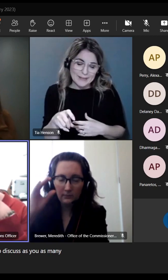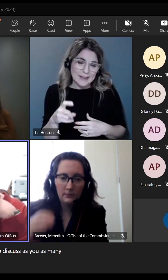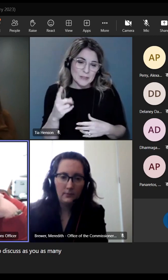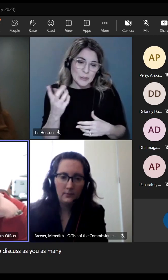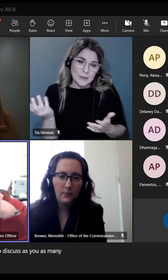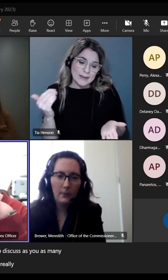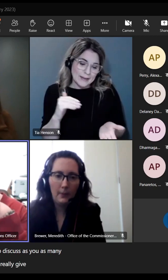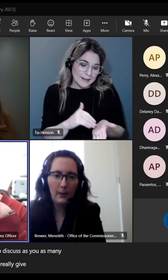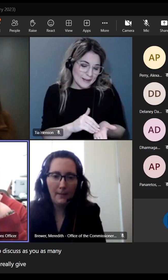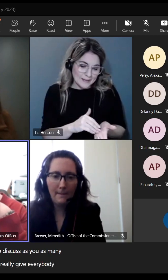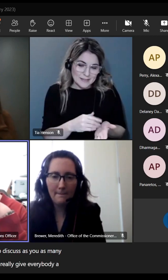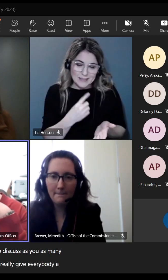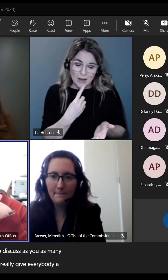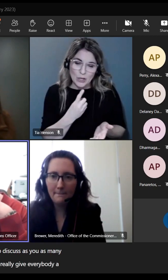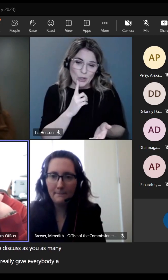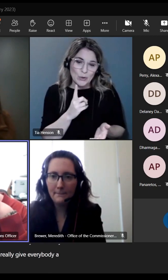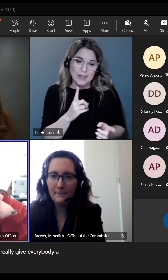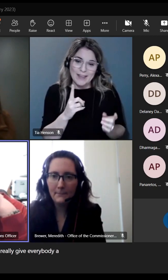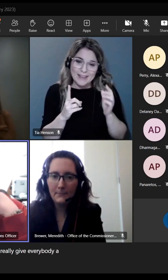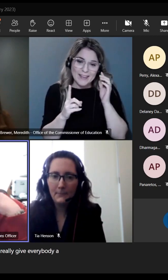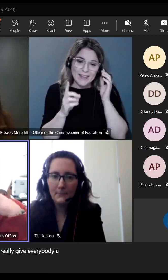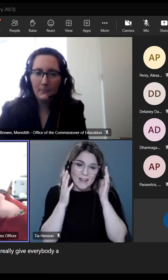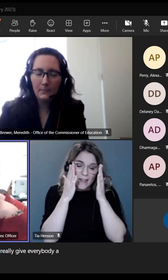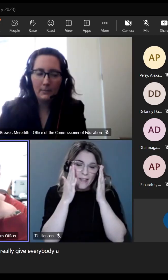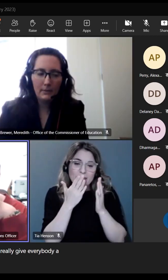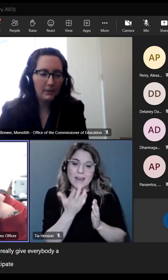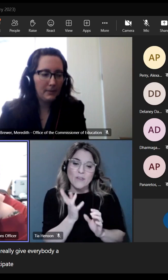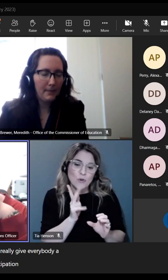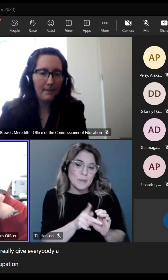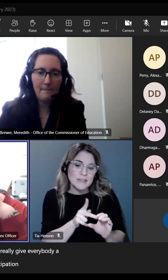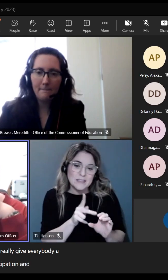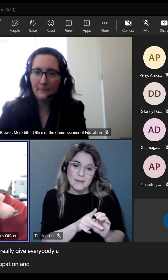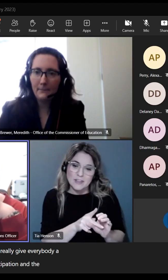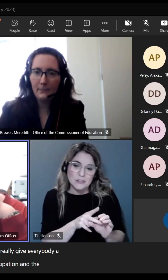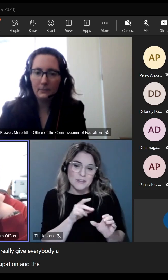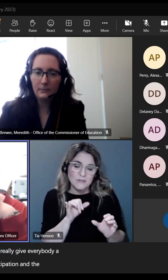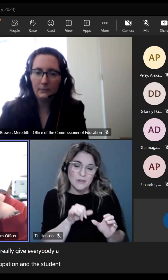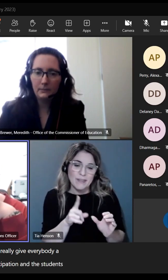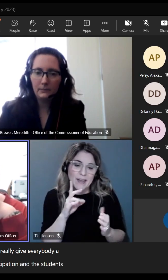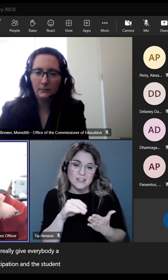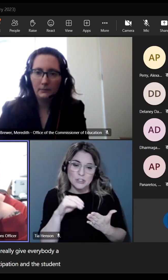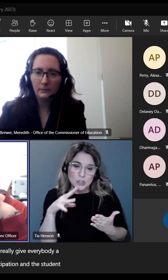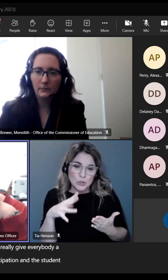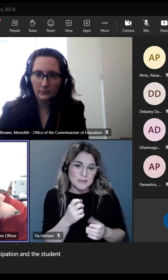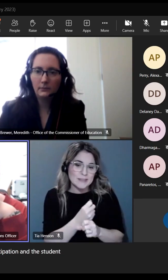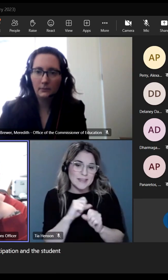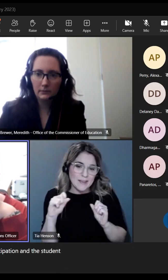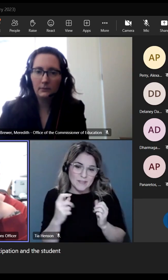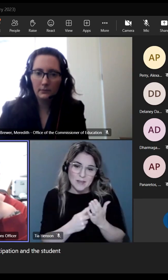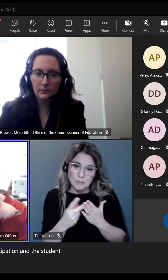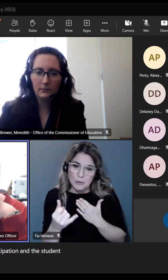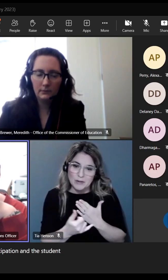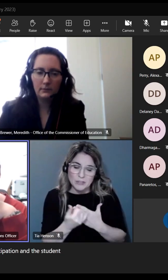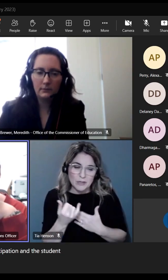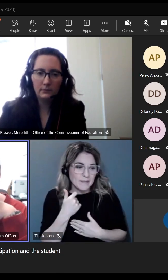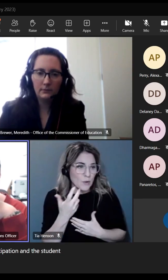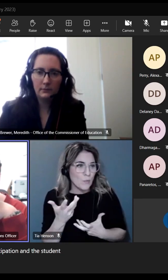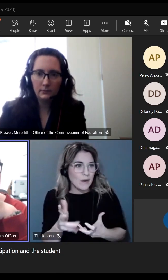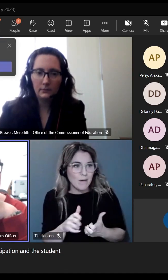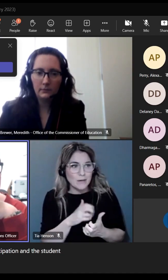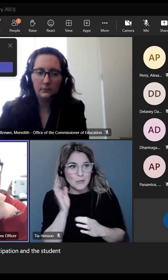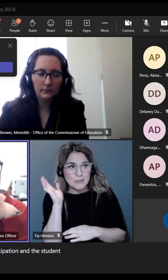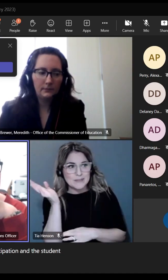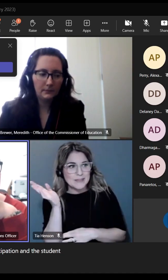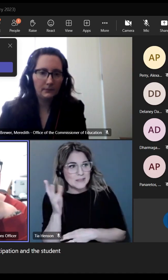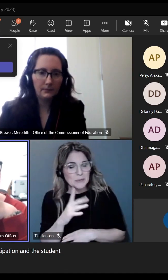again really give everybody a shout out for their participate participation in the student safety project that we um presented